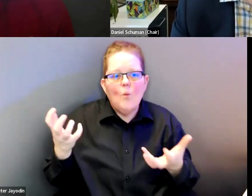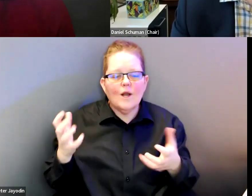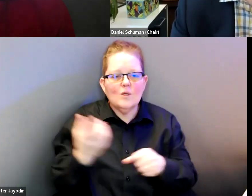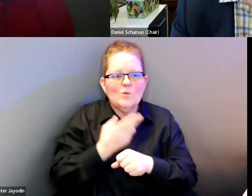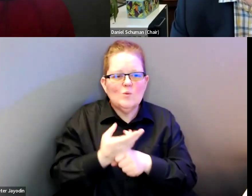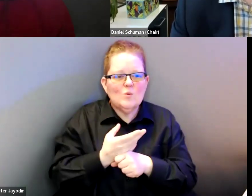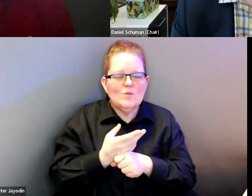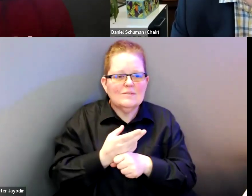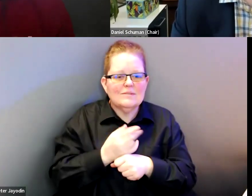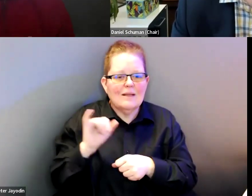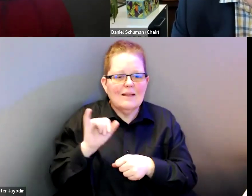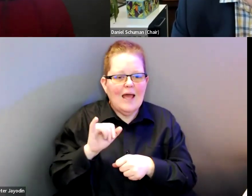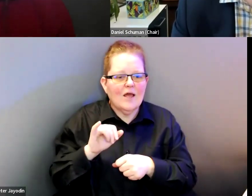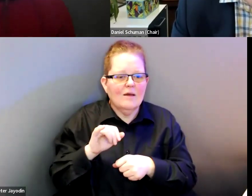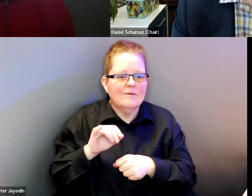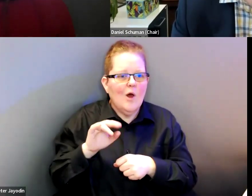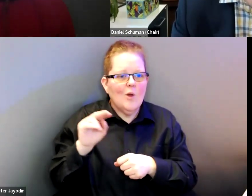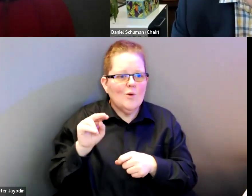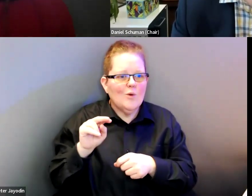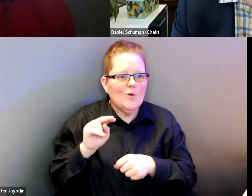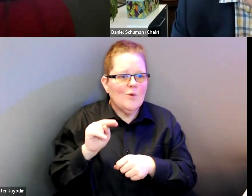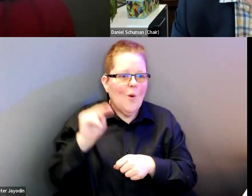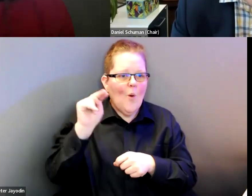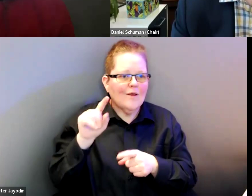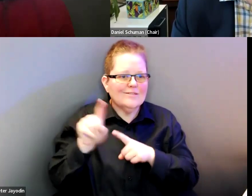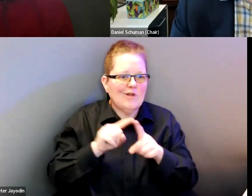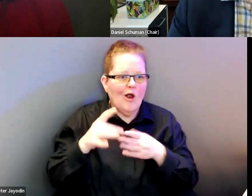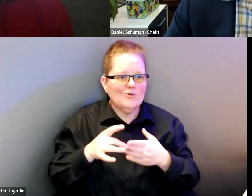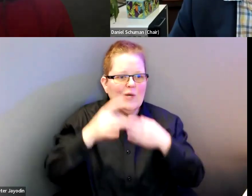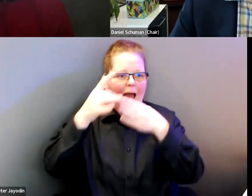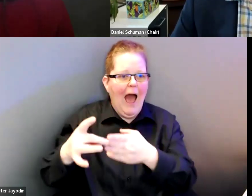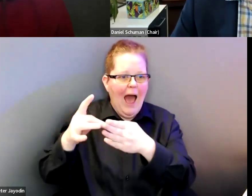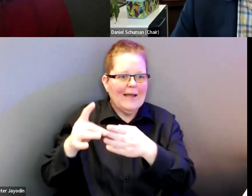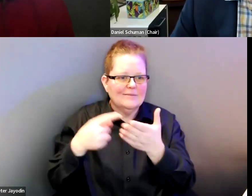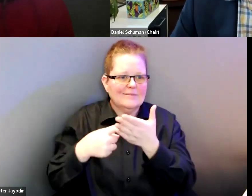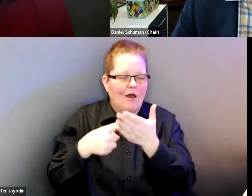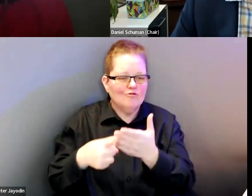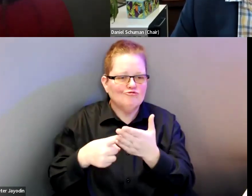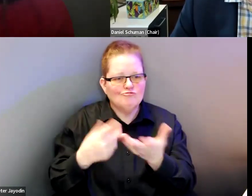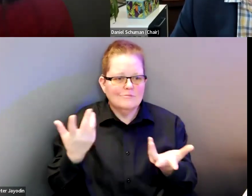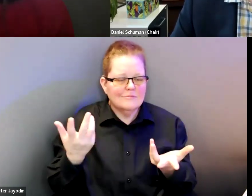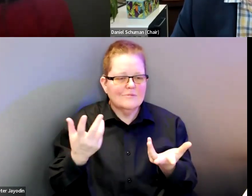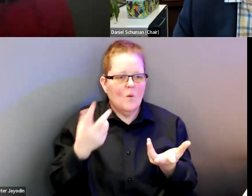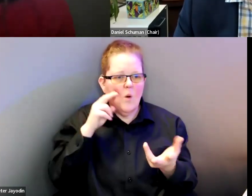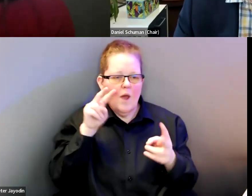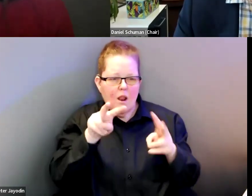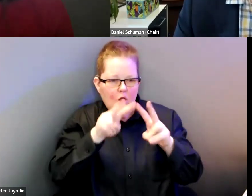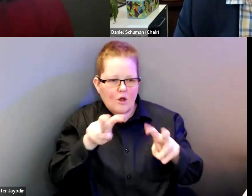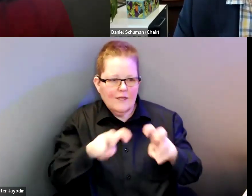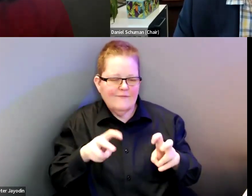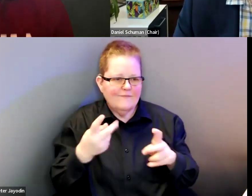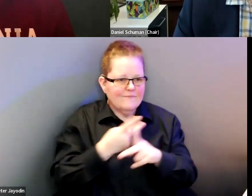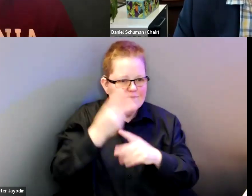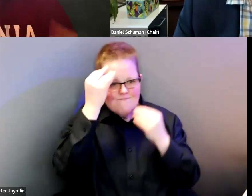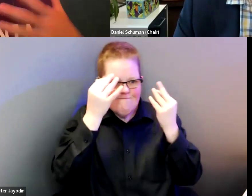North Stars and have them be able to guide our discussion so that when we're looking at and thinking through consideration, we're just making sure